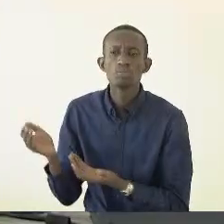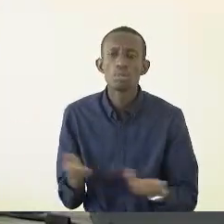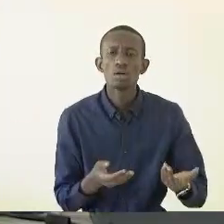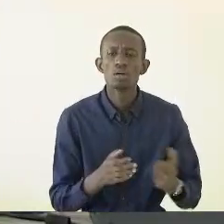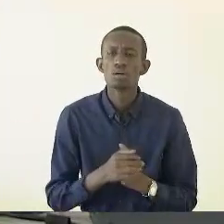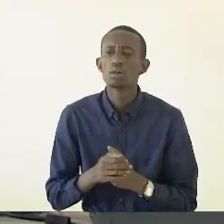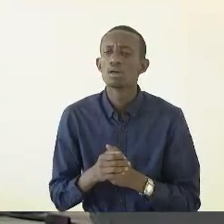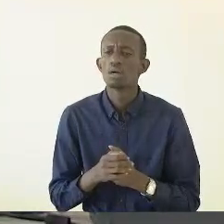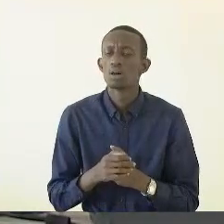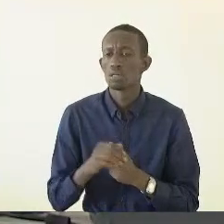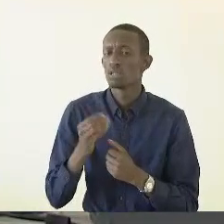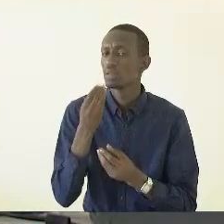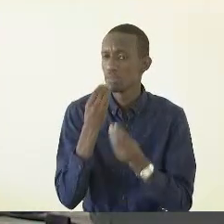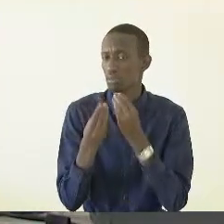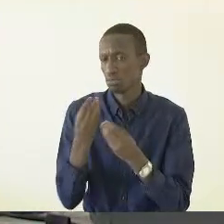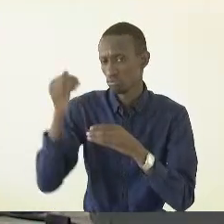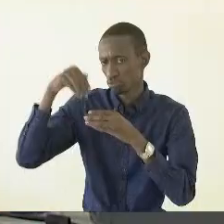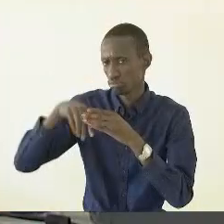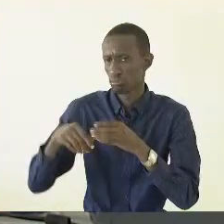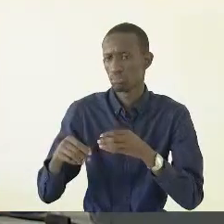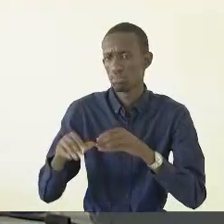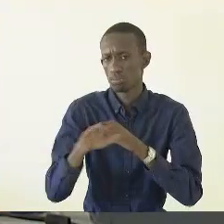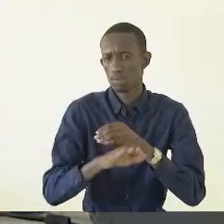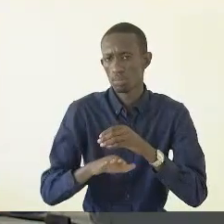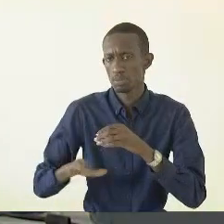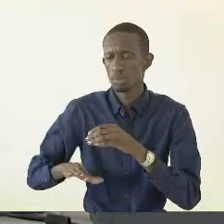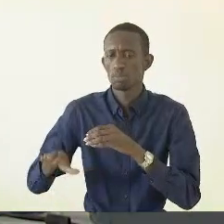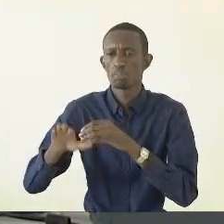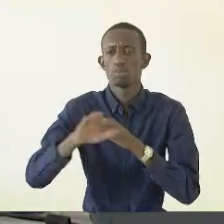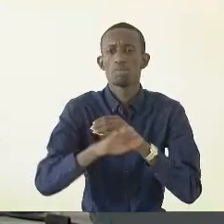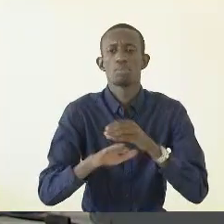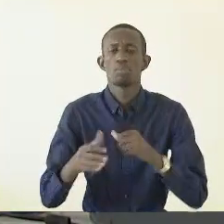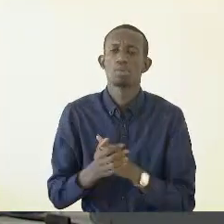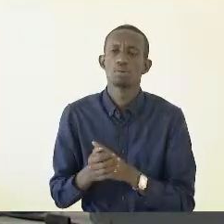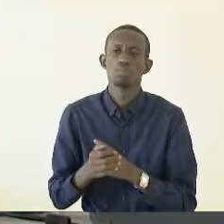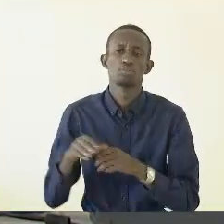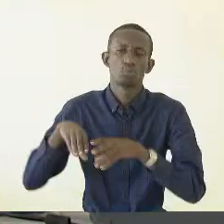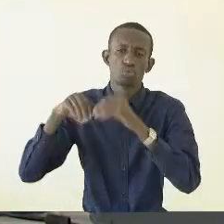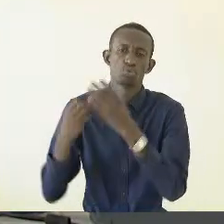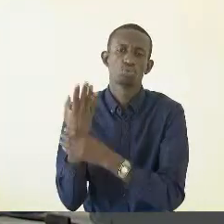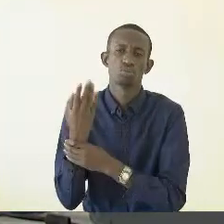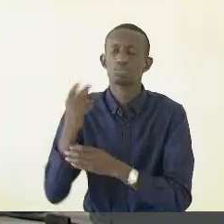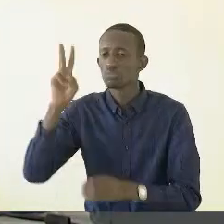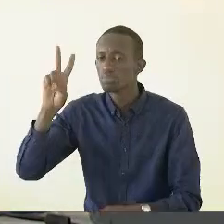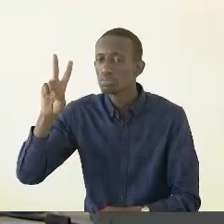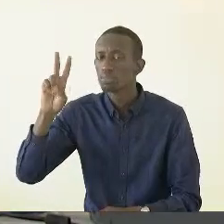different parts of the plant. Xylem vessels transport water and mineral